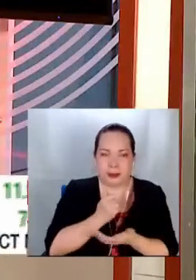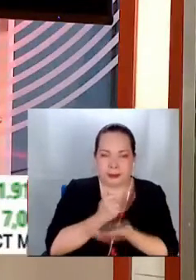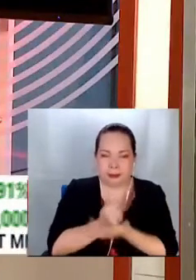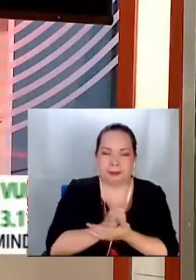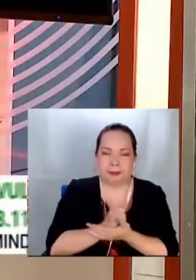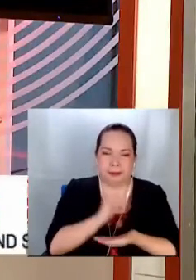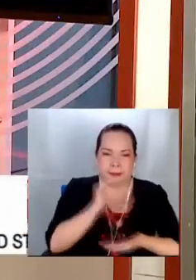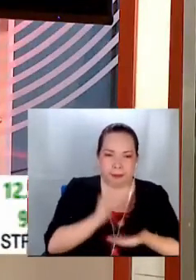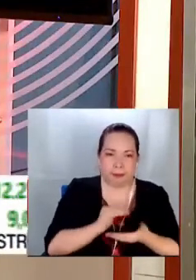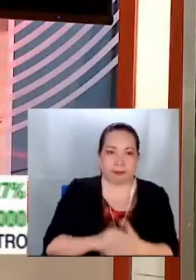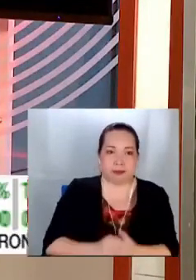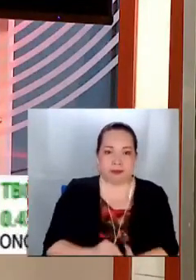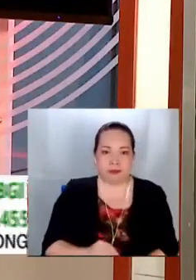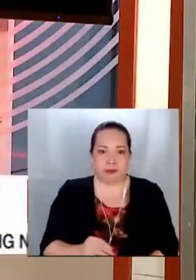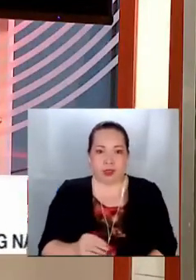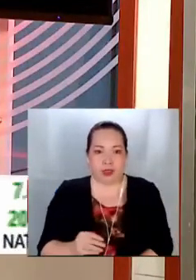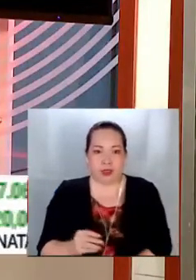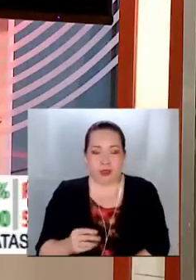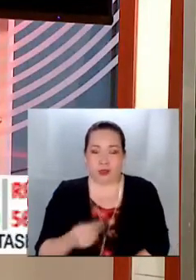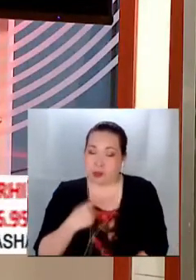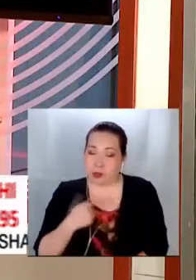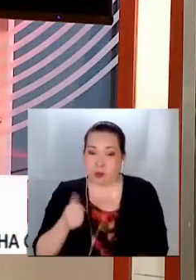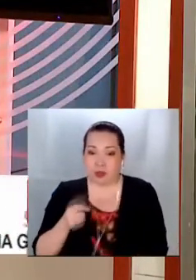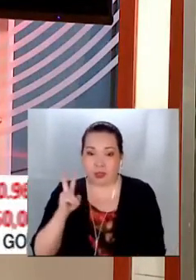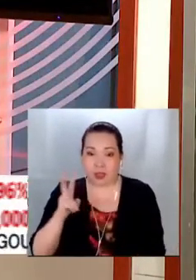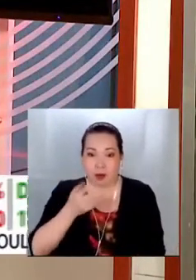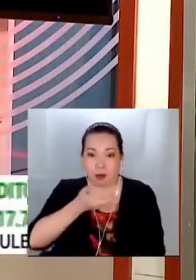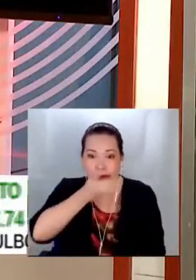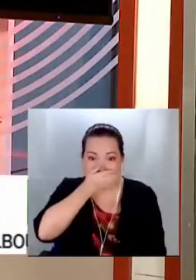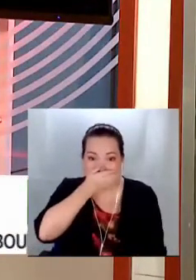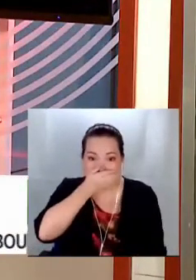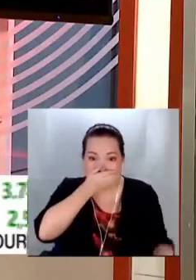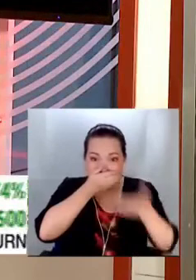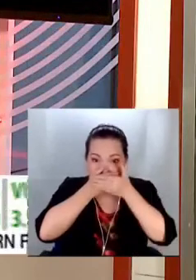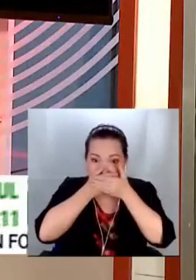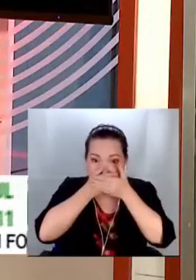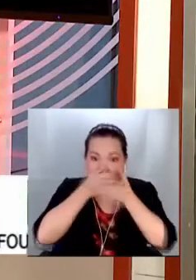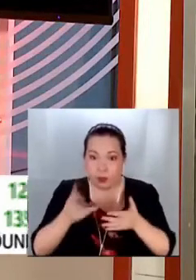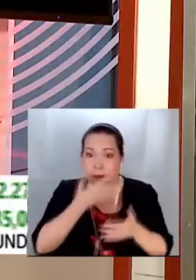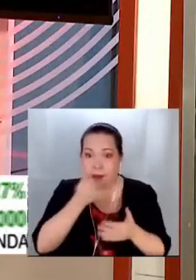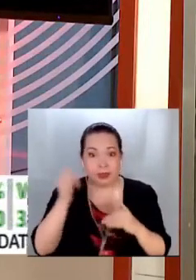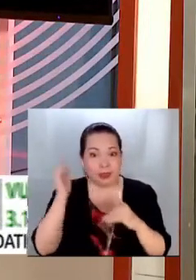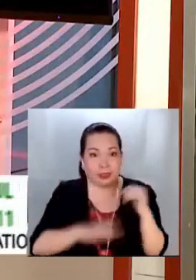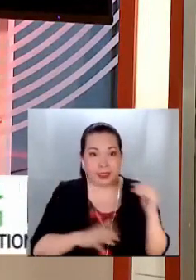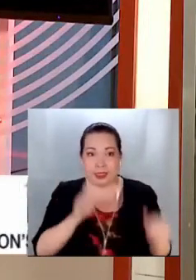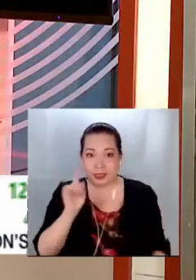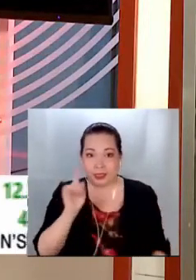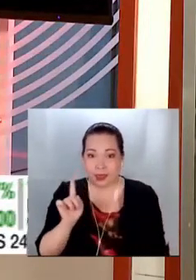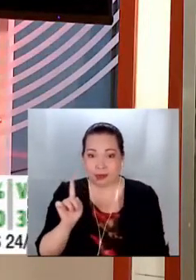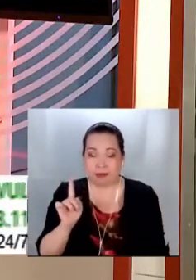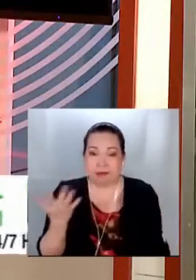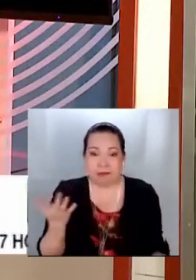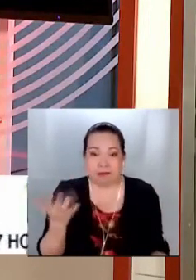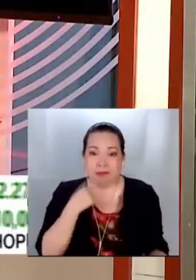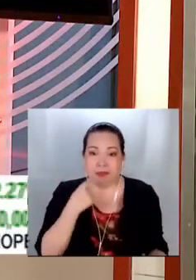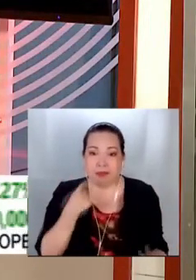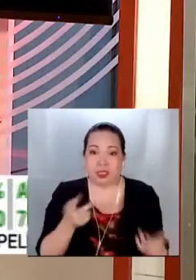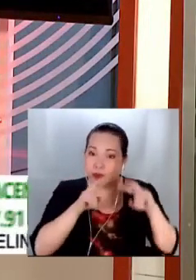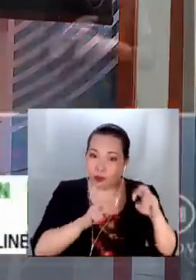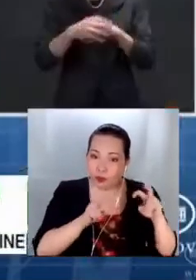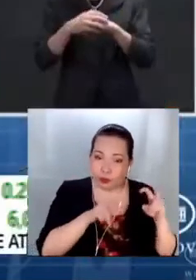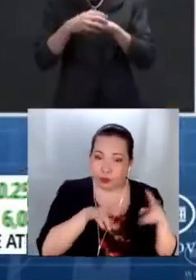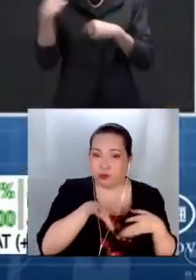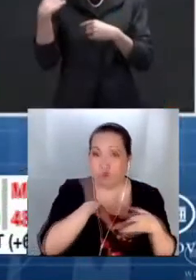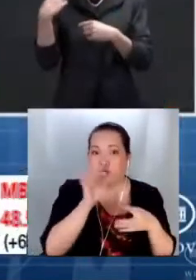Two face masks are better than one. That's according to new research by the U.S. Centers for Disease Control and Prevention.